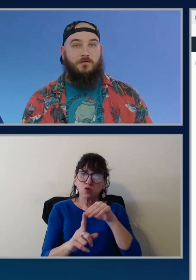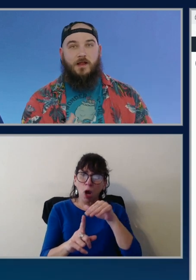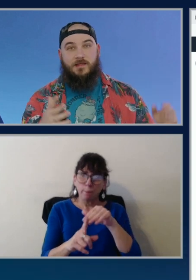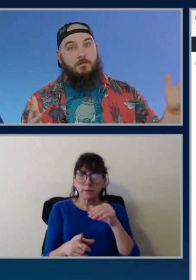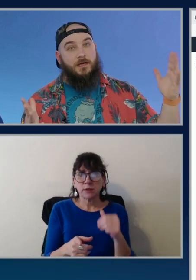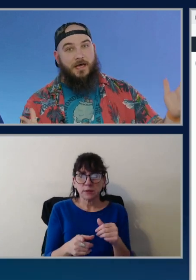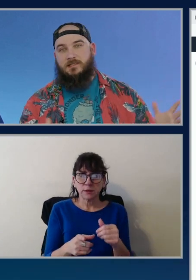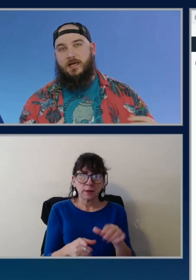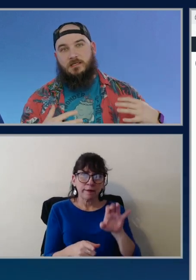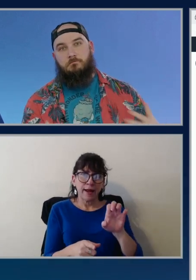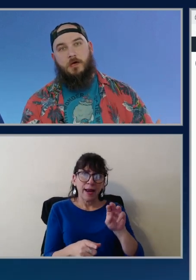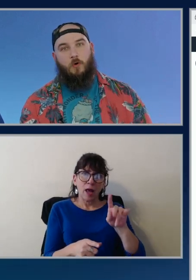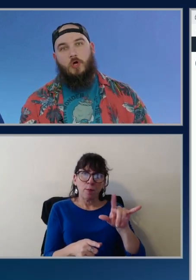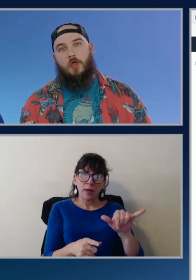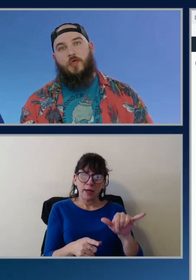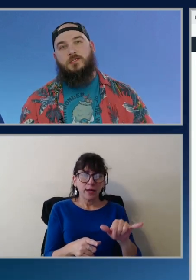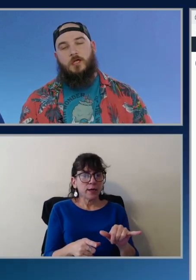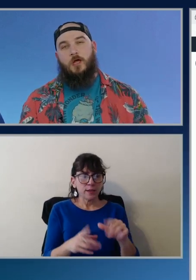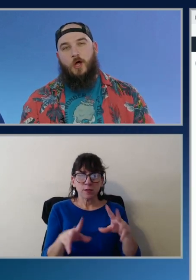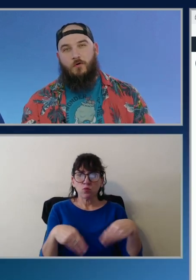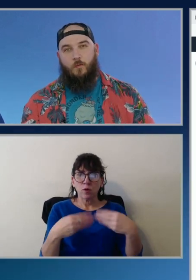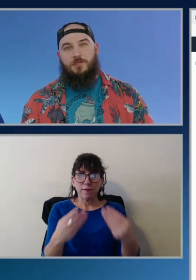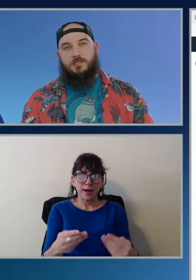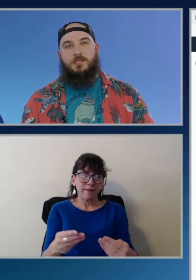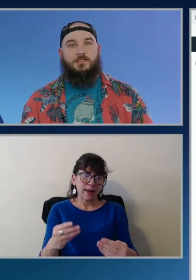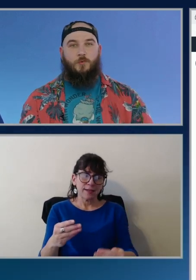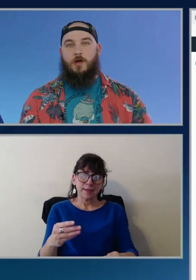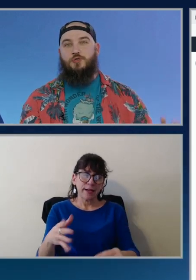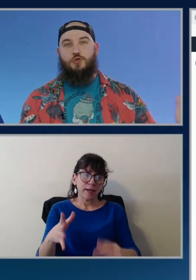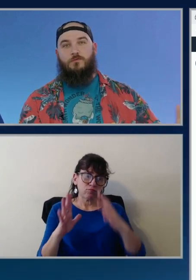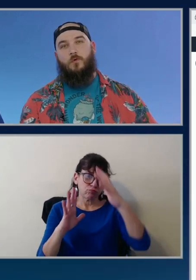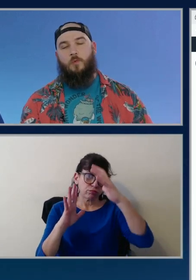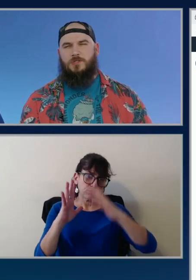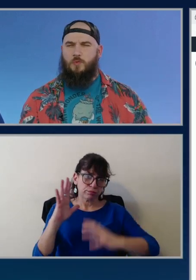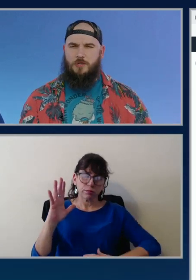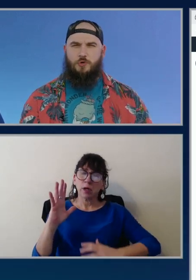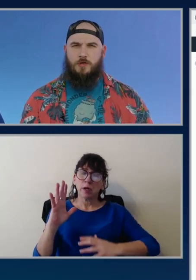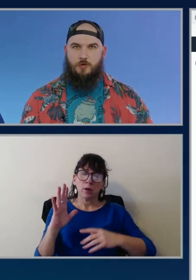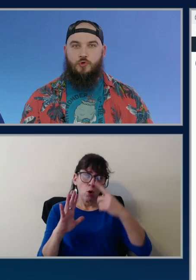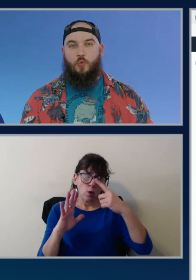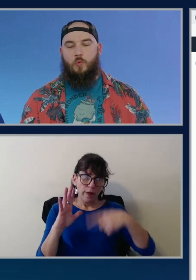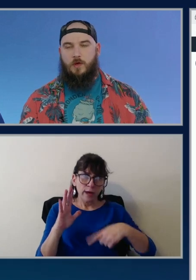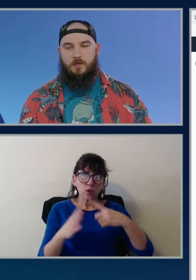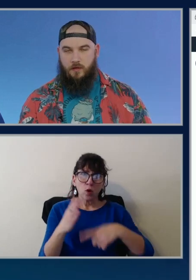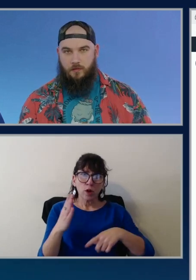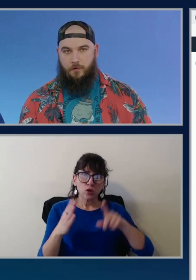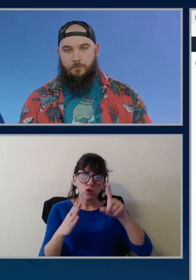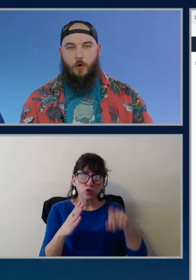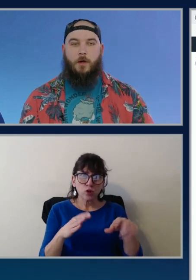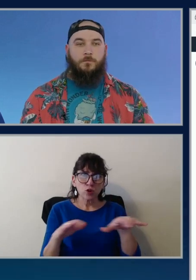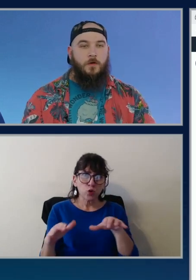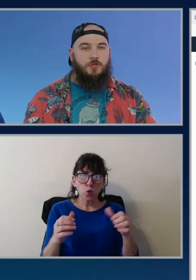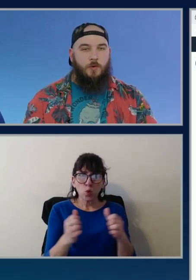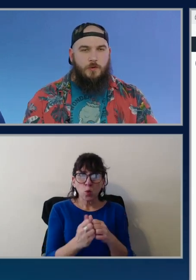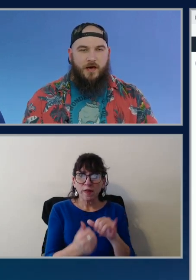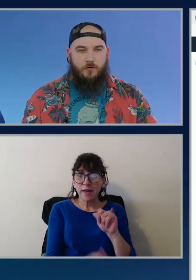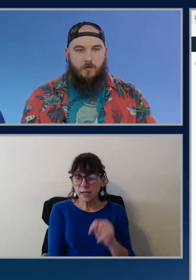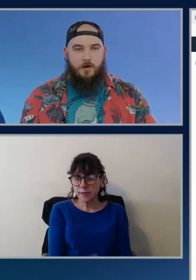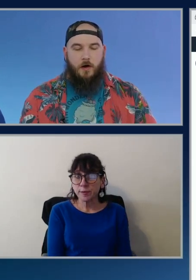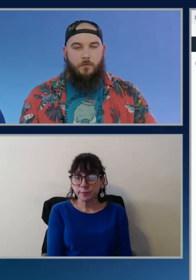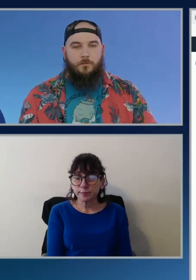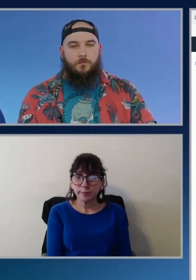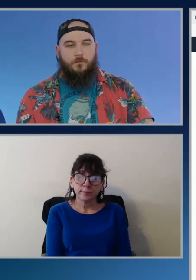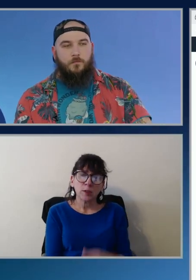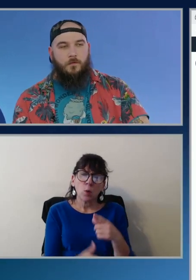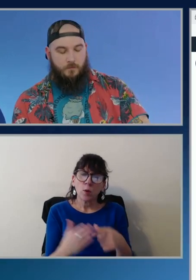Emily has provided. That big essay is a big old context of what this is and what it should do for. What should it do with it? Okay. So what do we have here